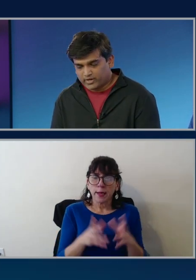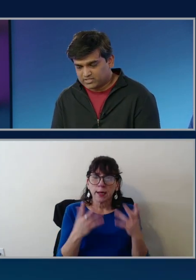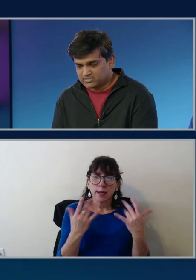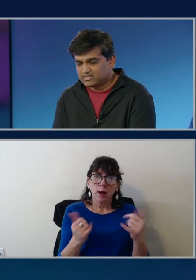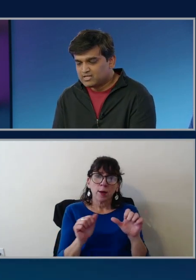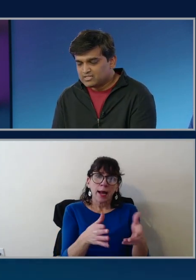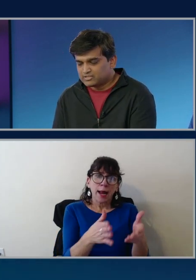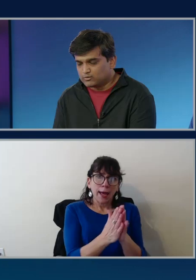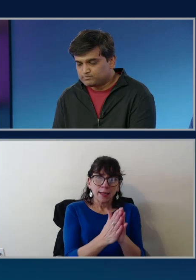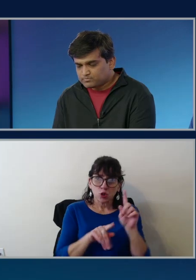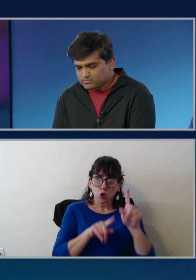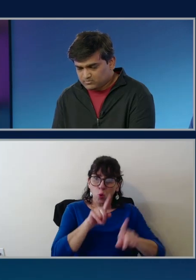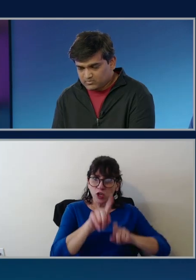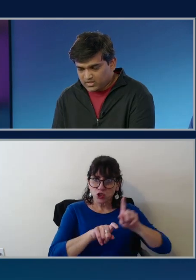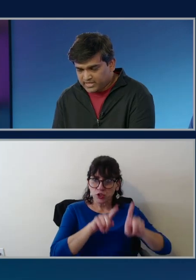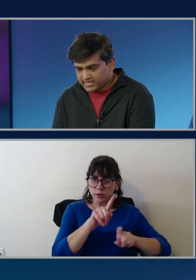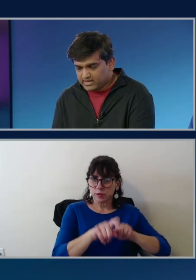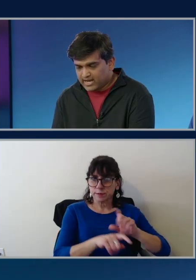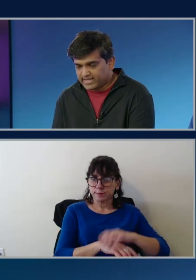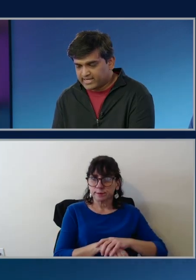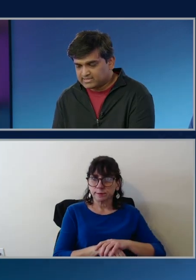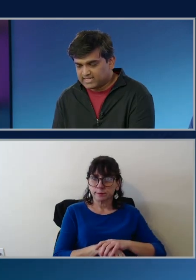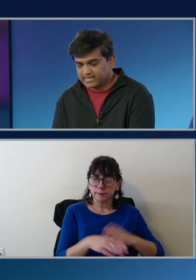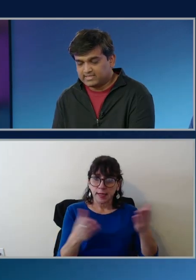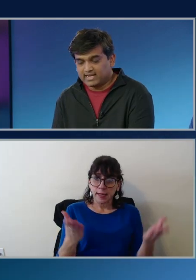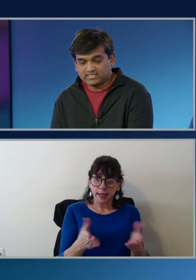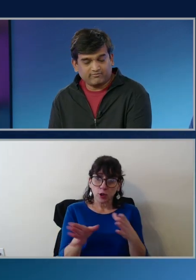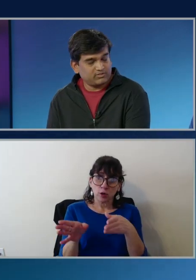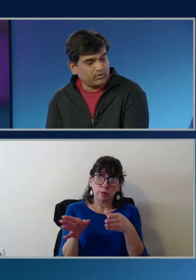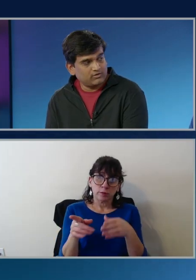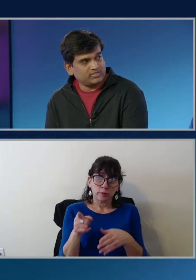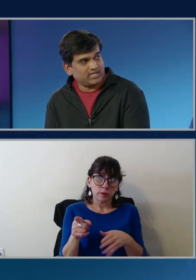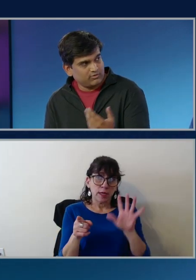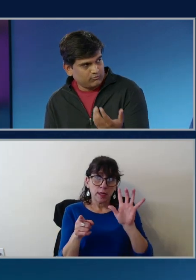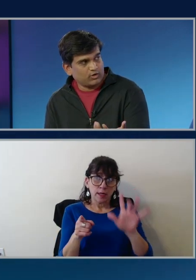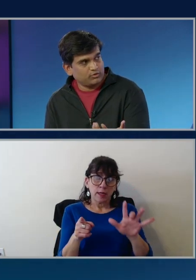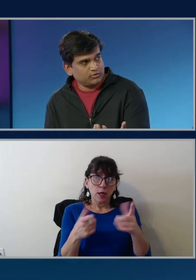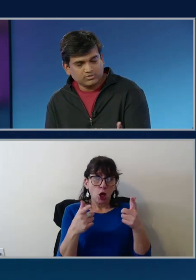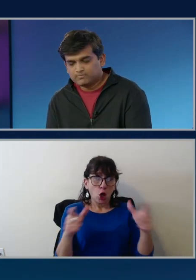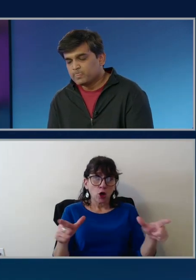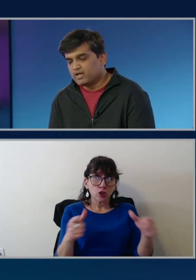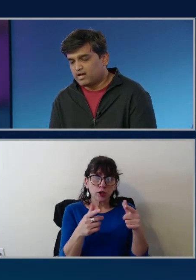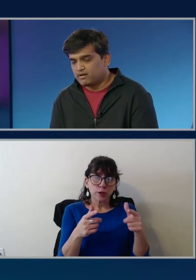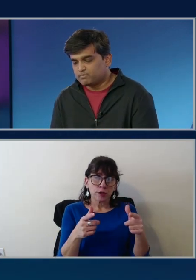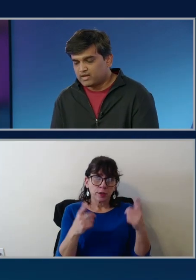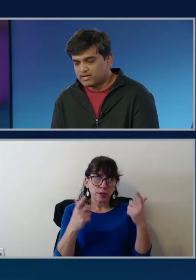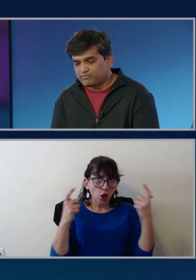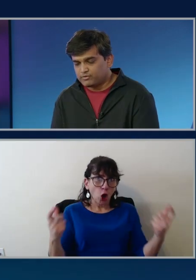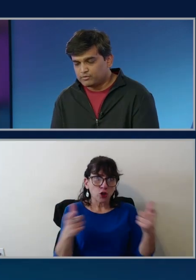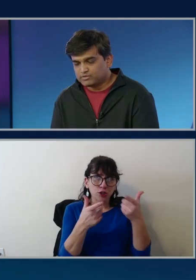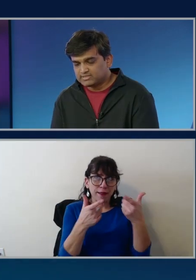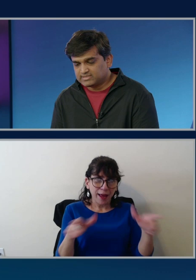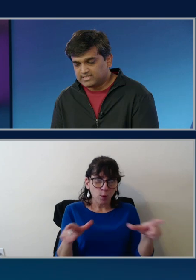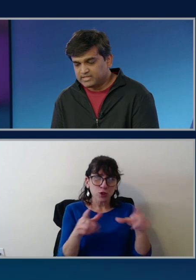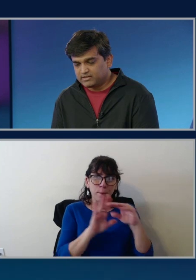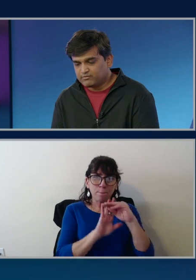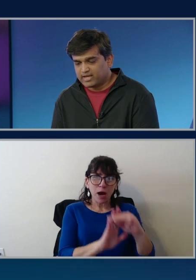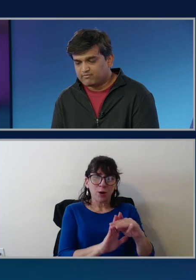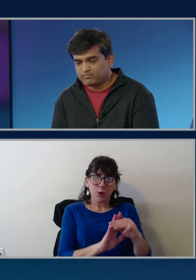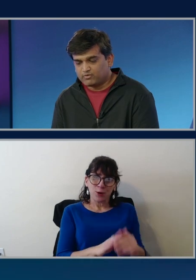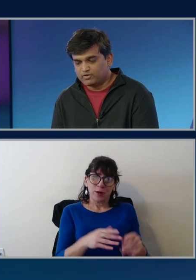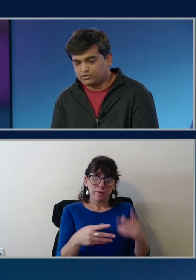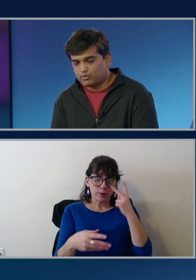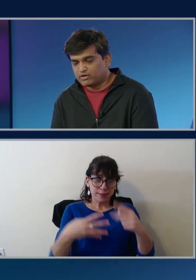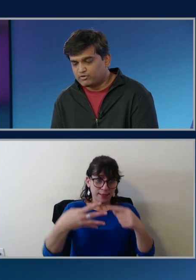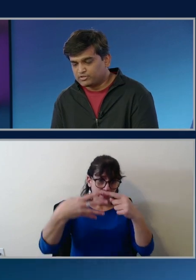some questions. So here, I can select the large language model which I want to use. If you see here, we